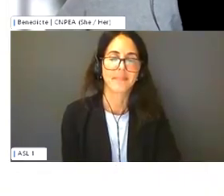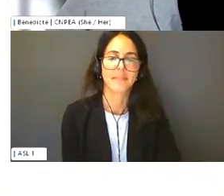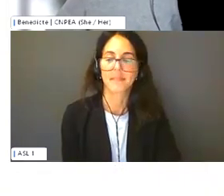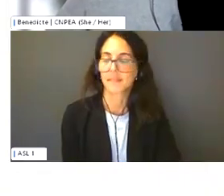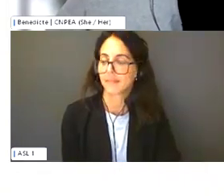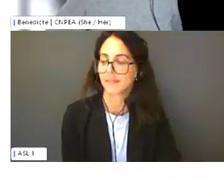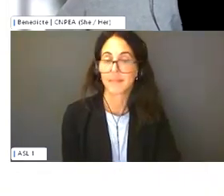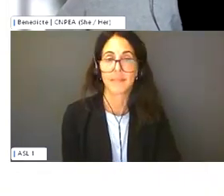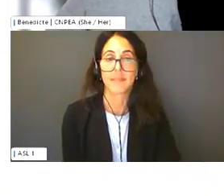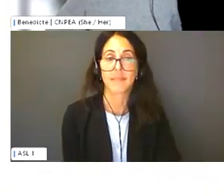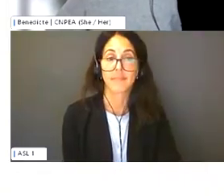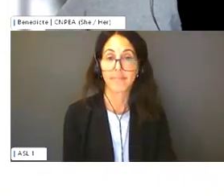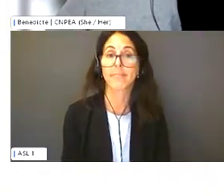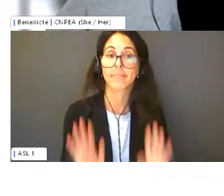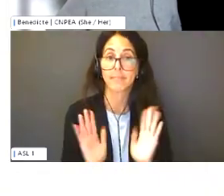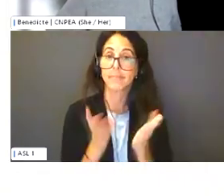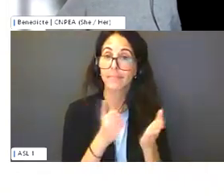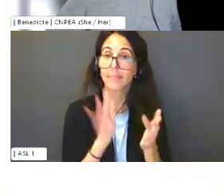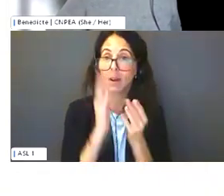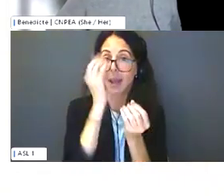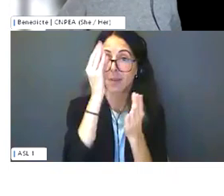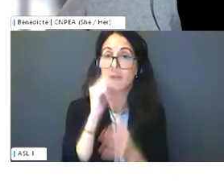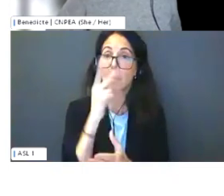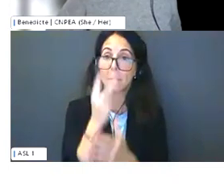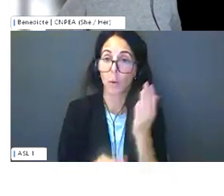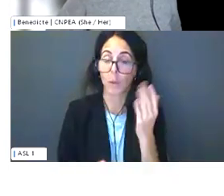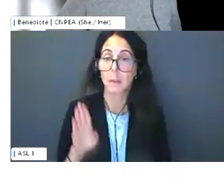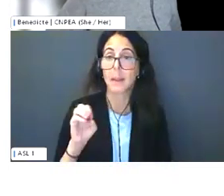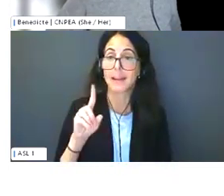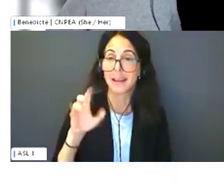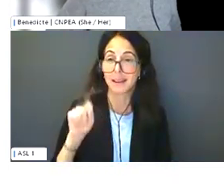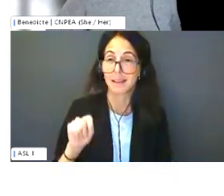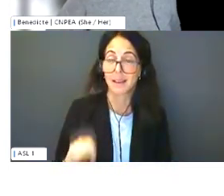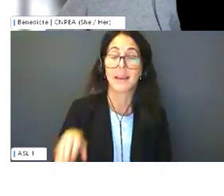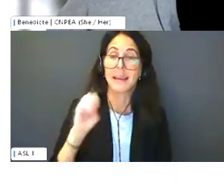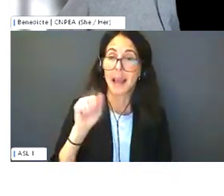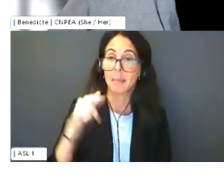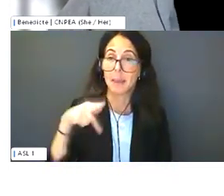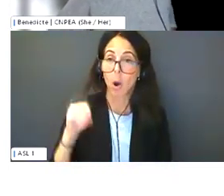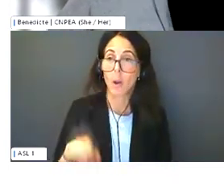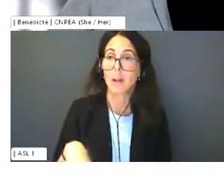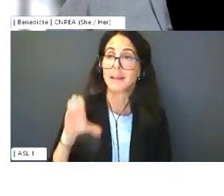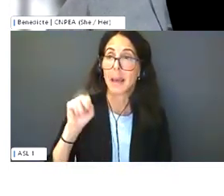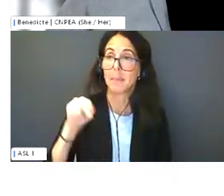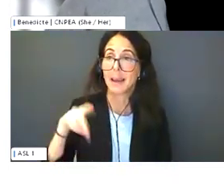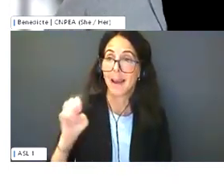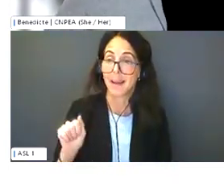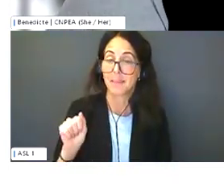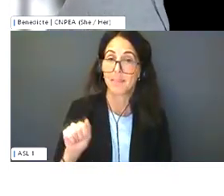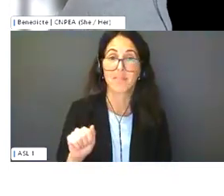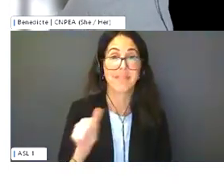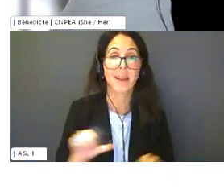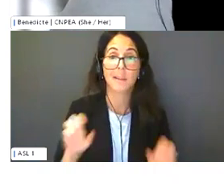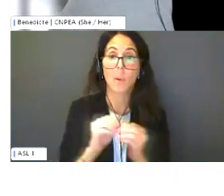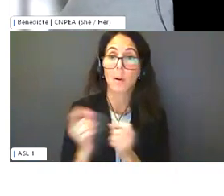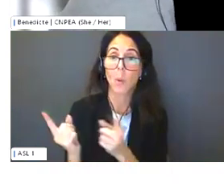So our contact information for both Benedict for the CNPA and EAPO, if you have any further questions or follow